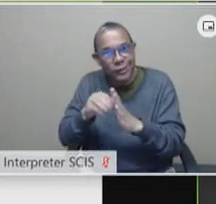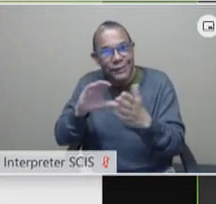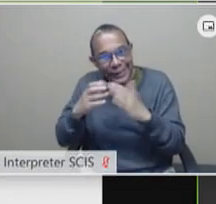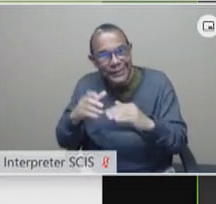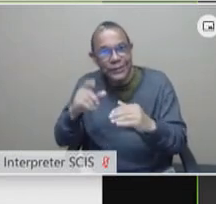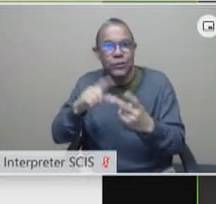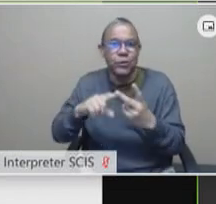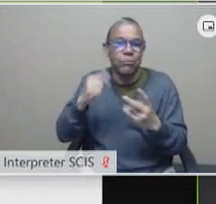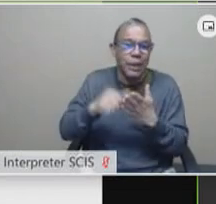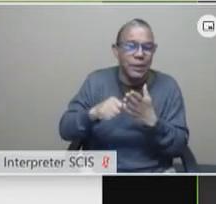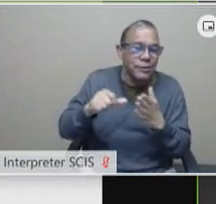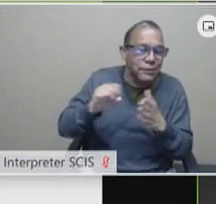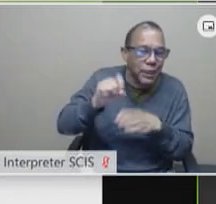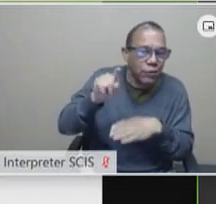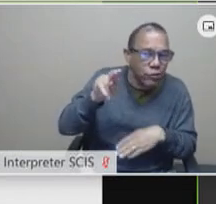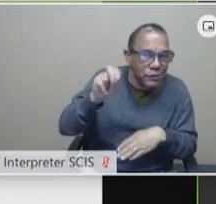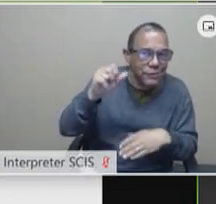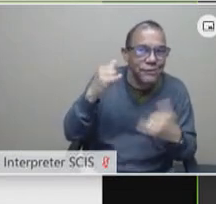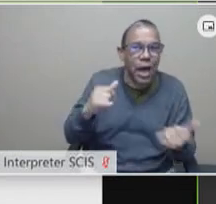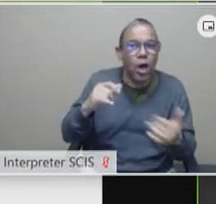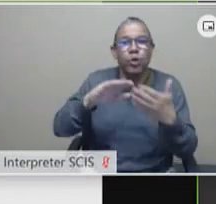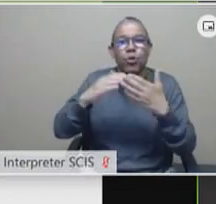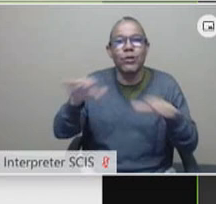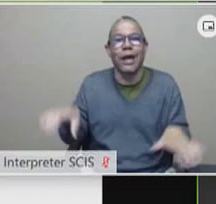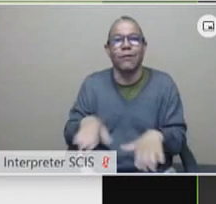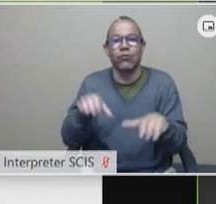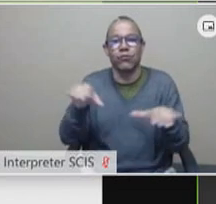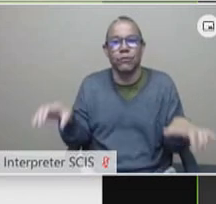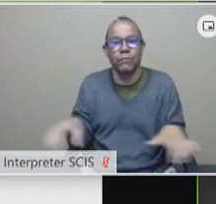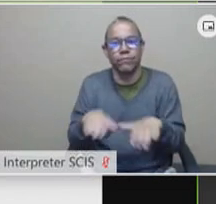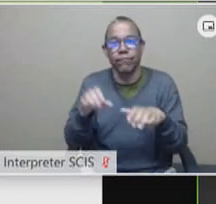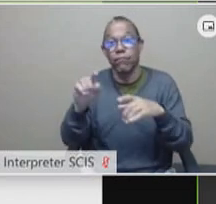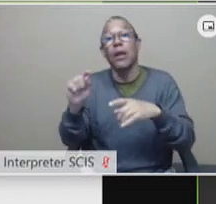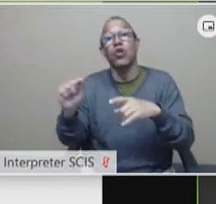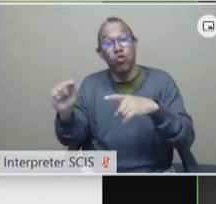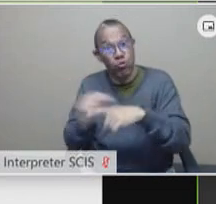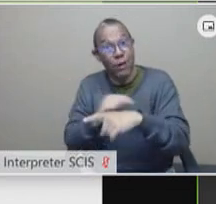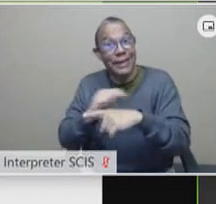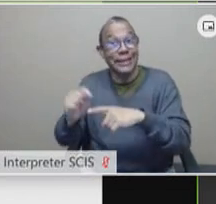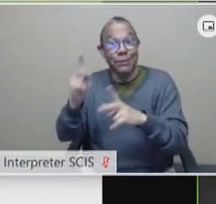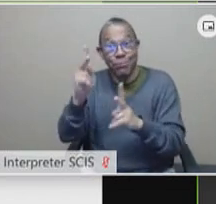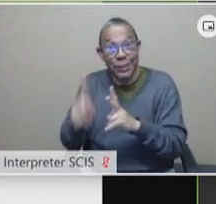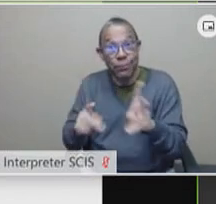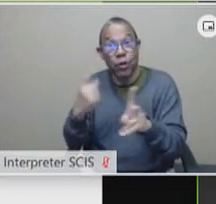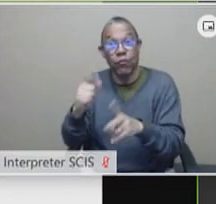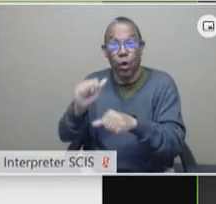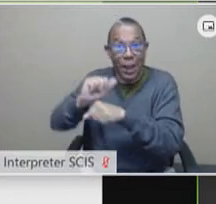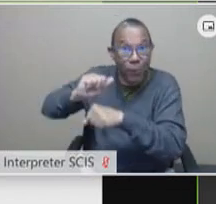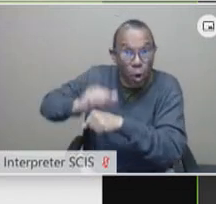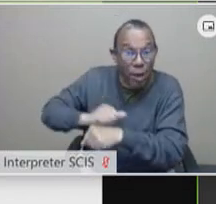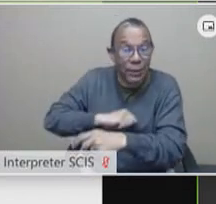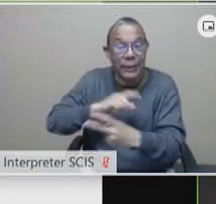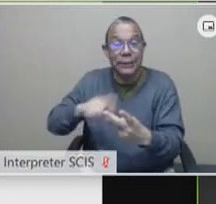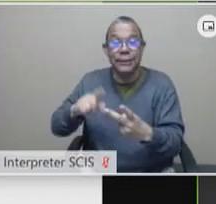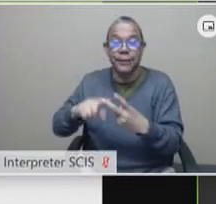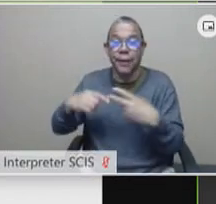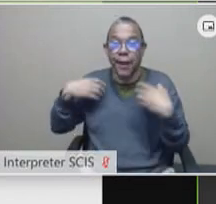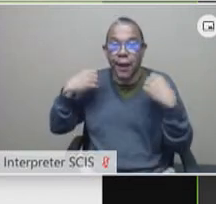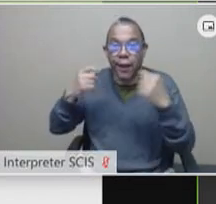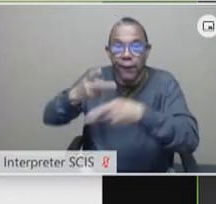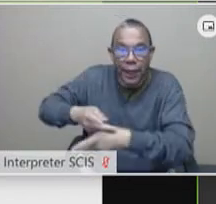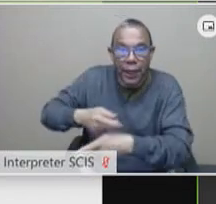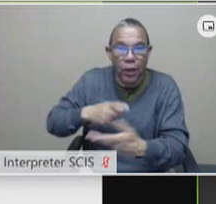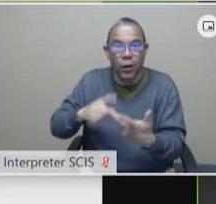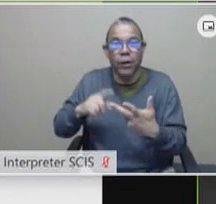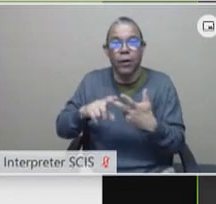Community Action. It has trained people in employment and healthcare, welding, helped